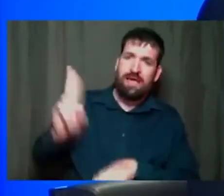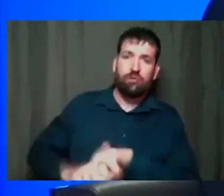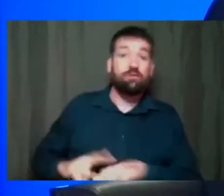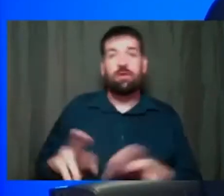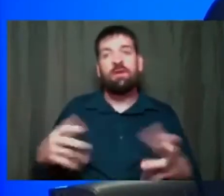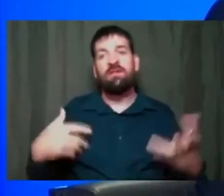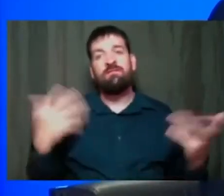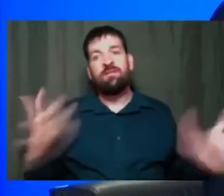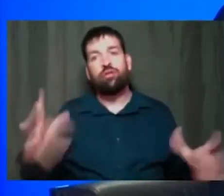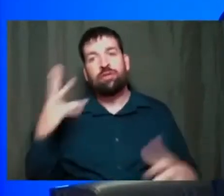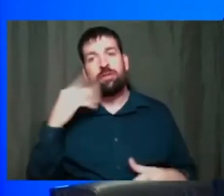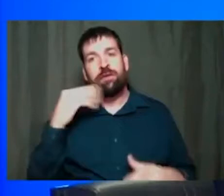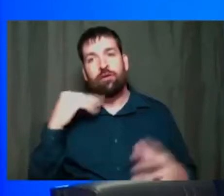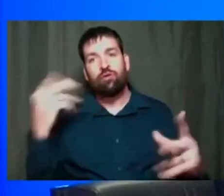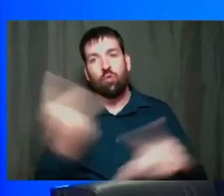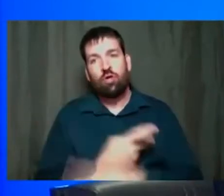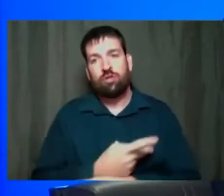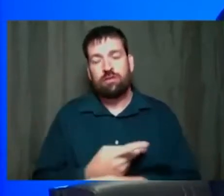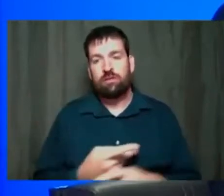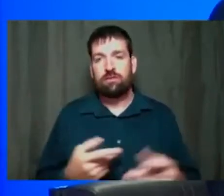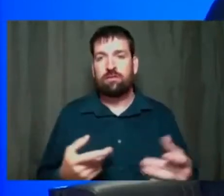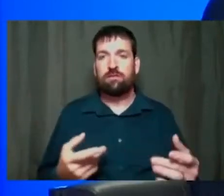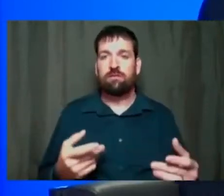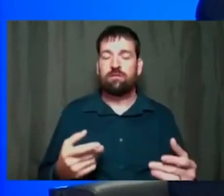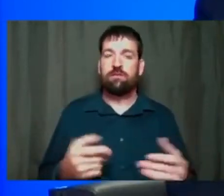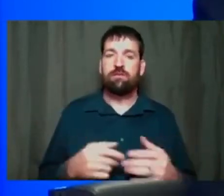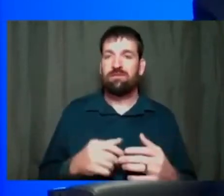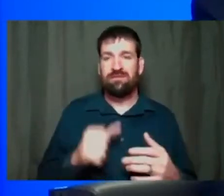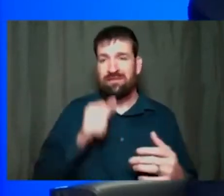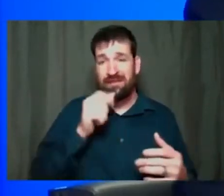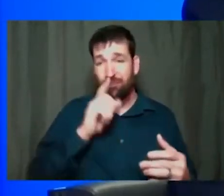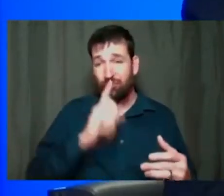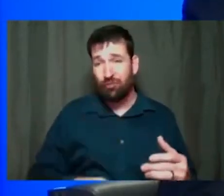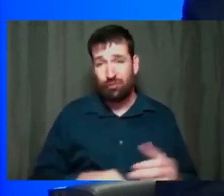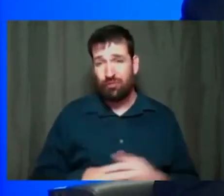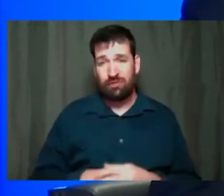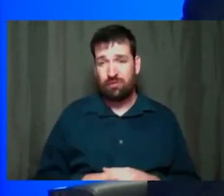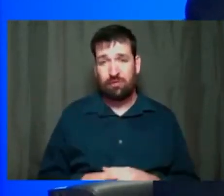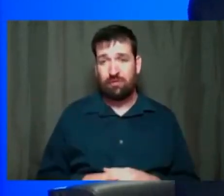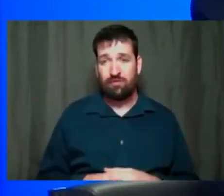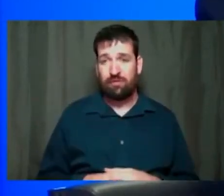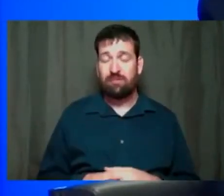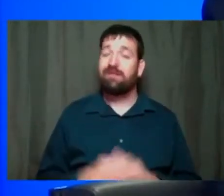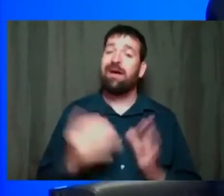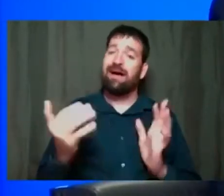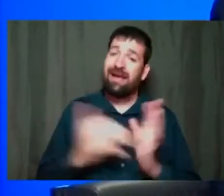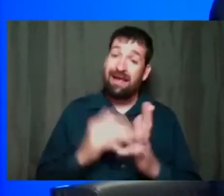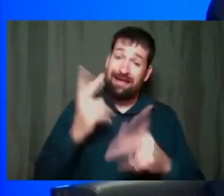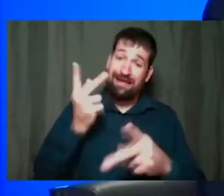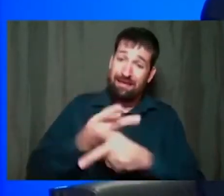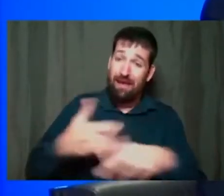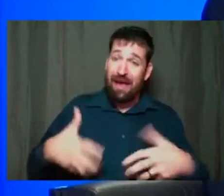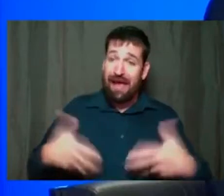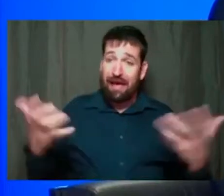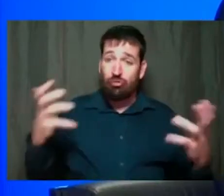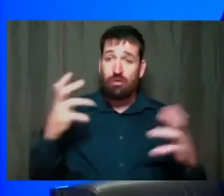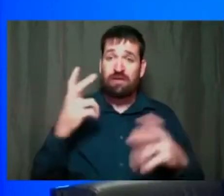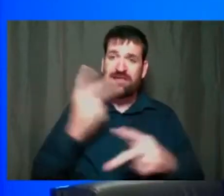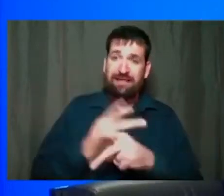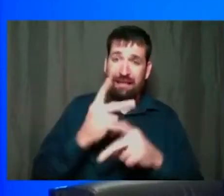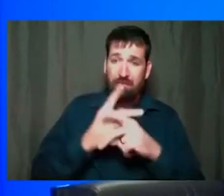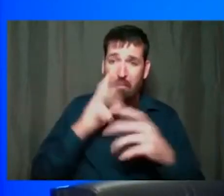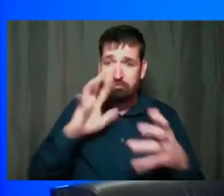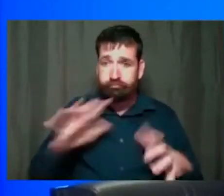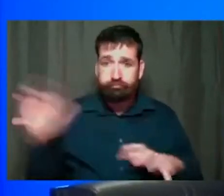worse. This isn't at all true, but it's, again, let's keep us angry, let's keep us off balance, and it's